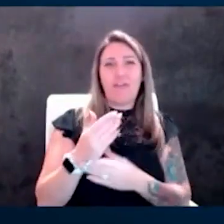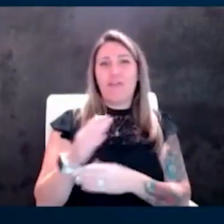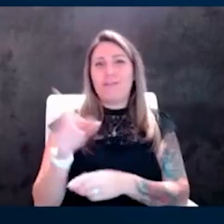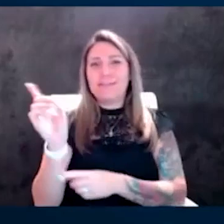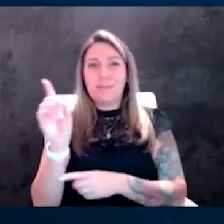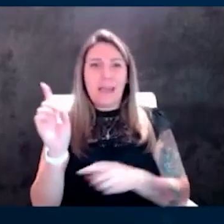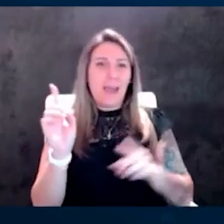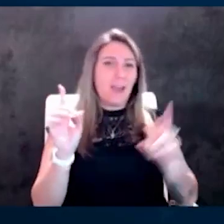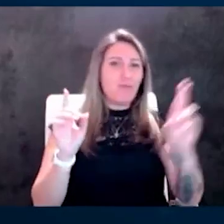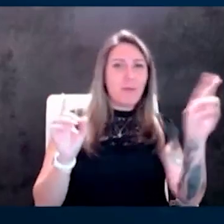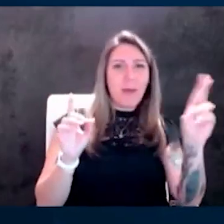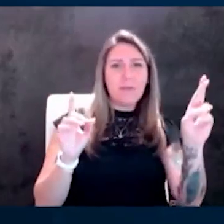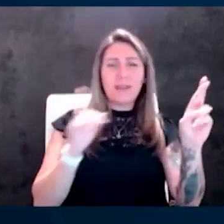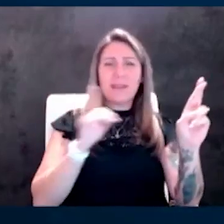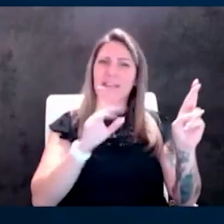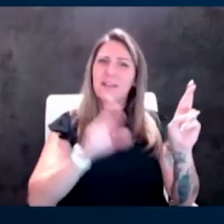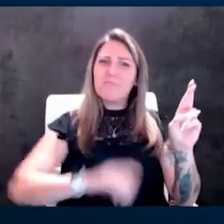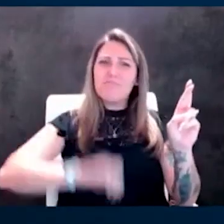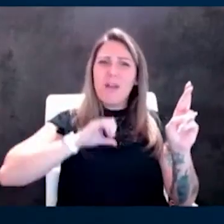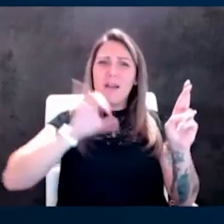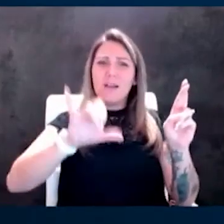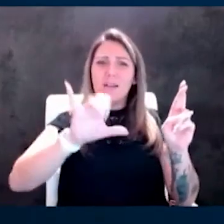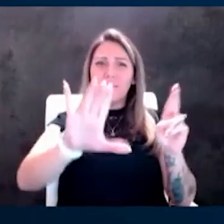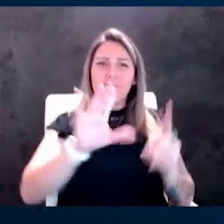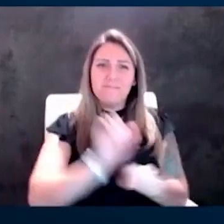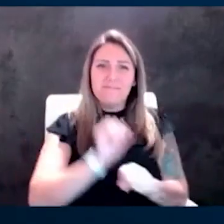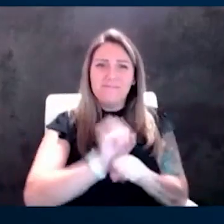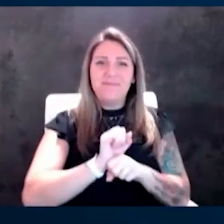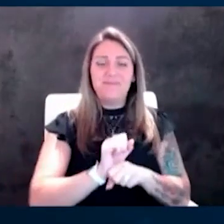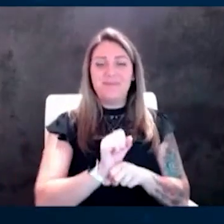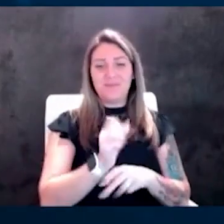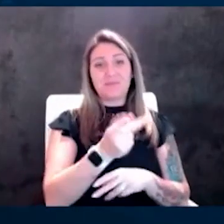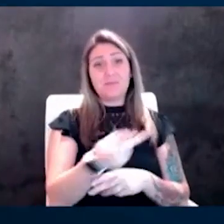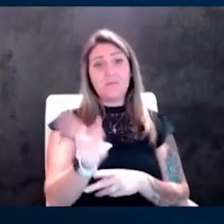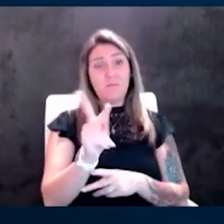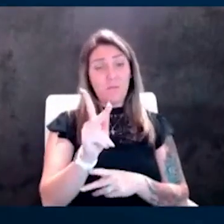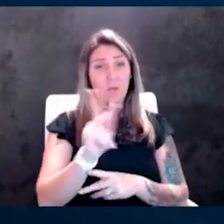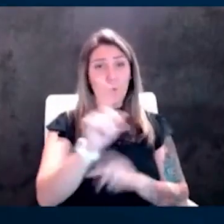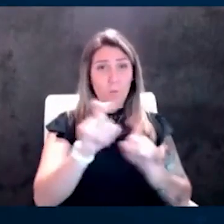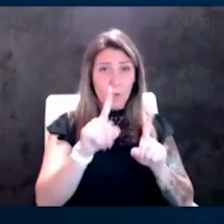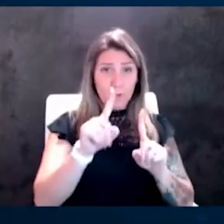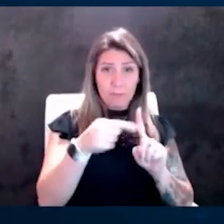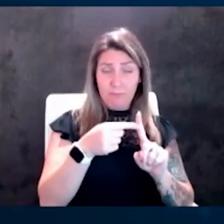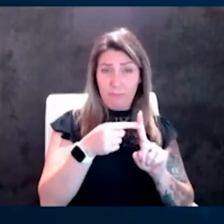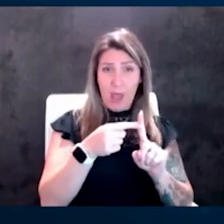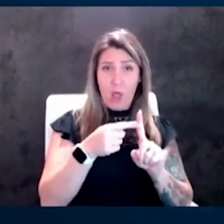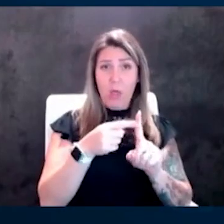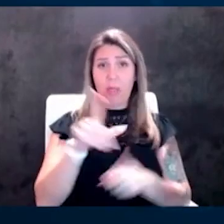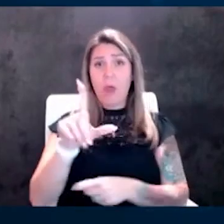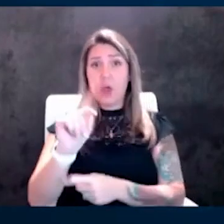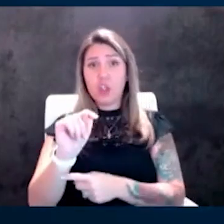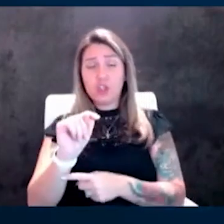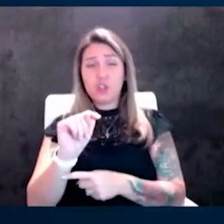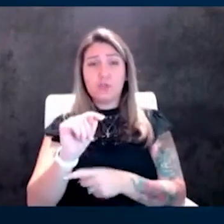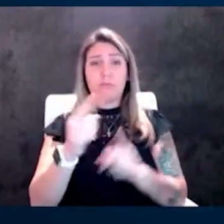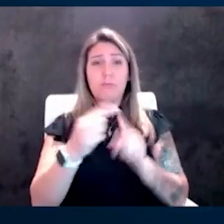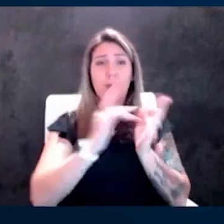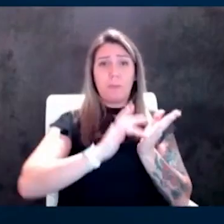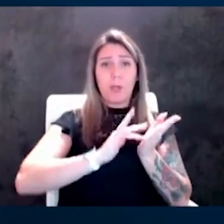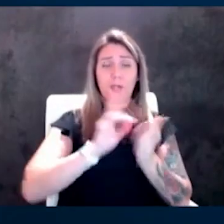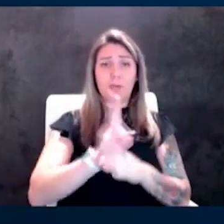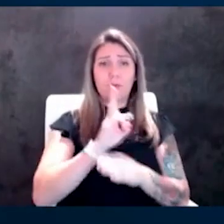things at work. Alexis. Got a couple questions about long-term antibiotic use. Norma is asking about a loved one who